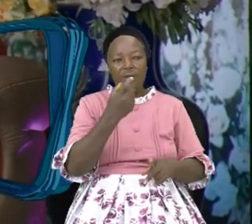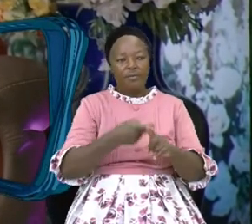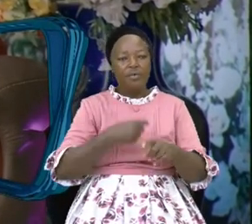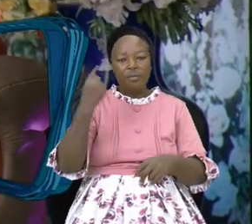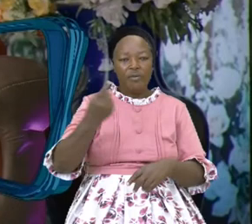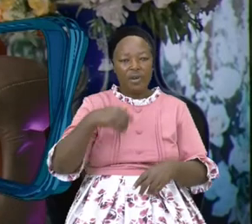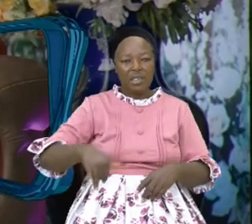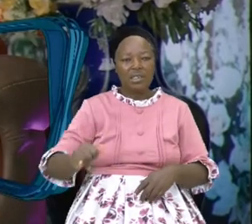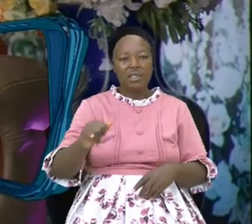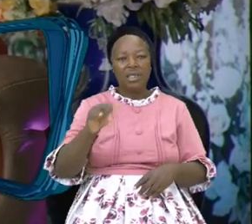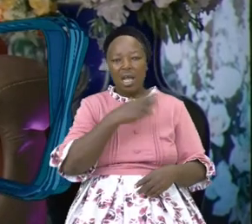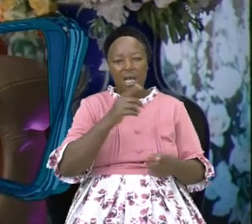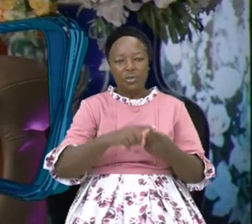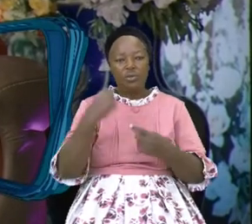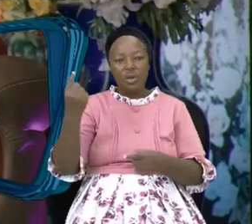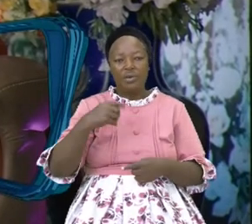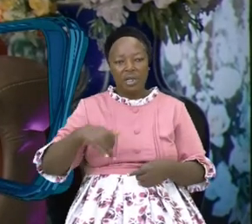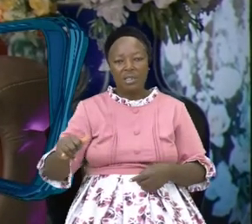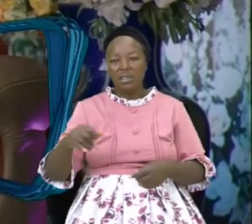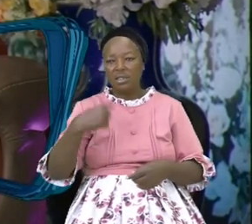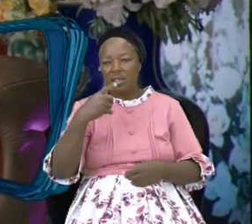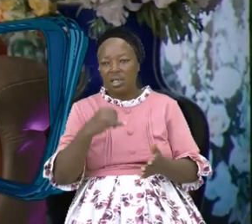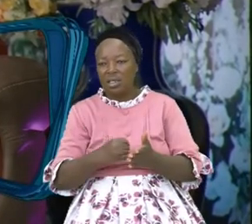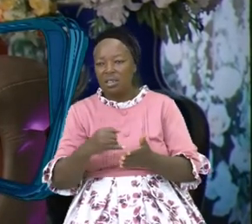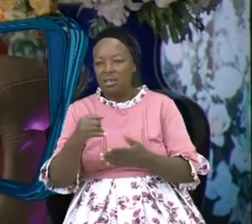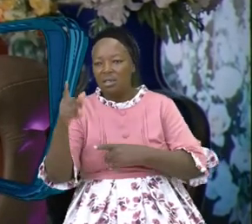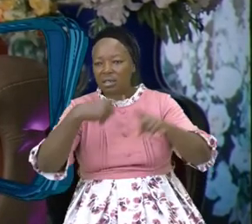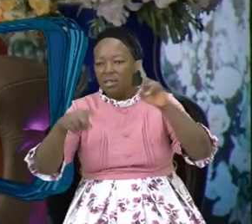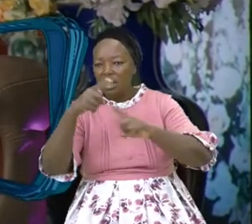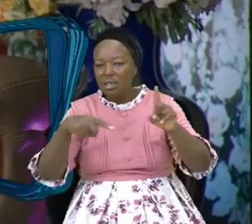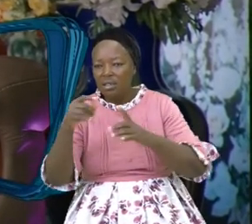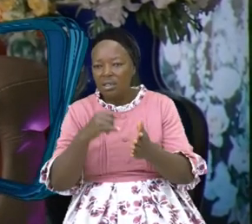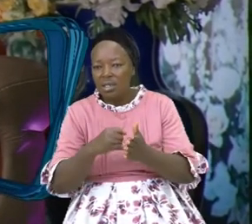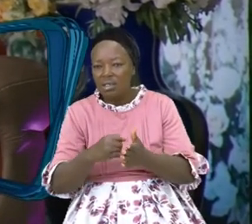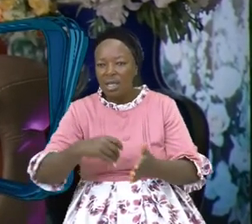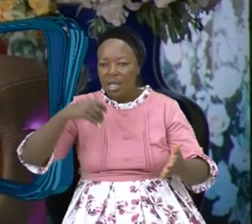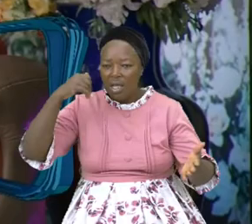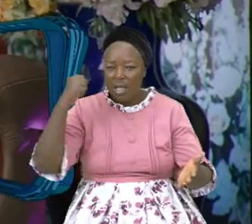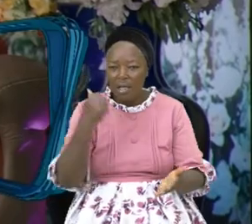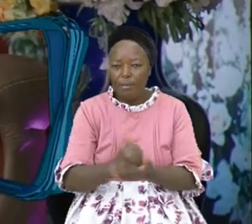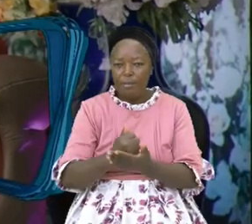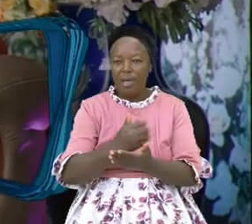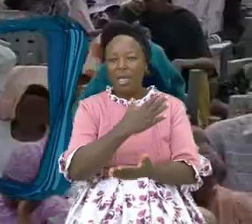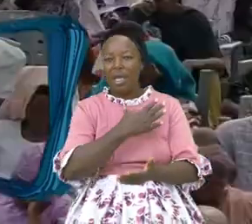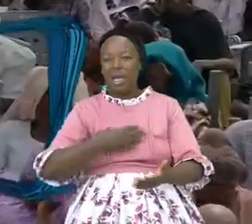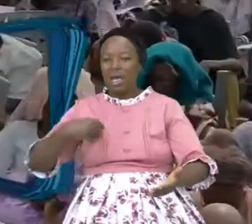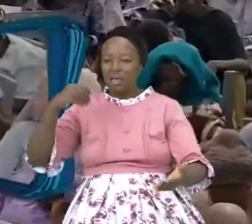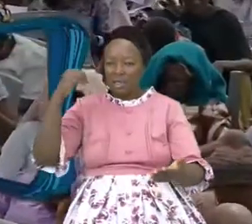unto everlasting. Everybody read that. Amen and